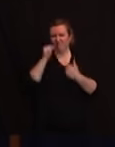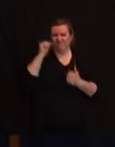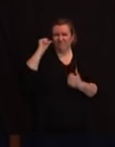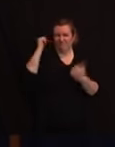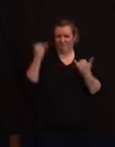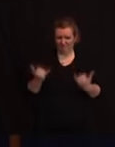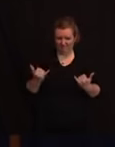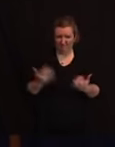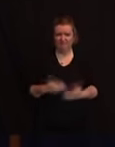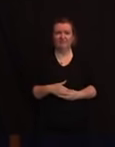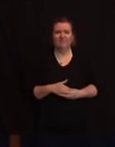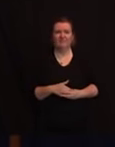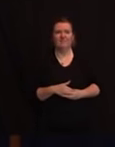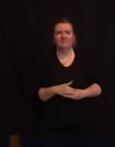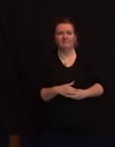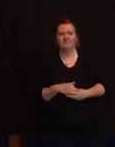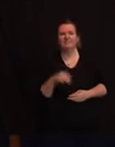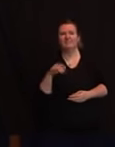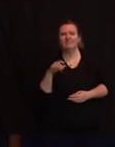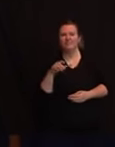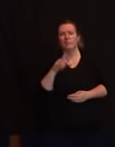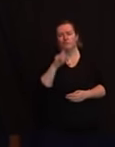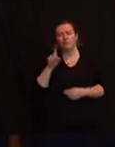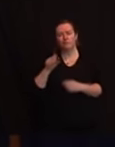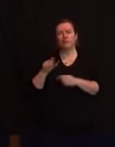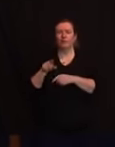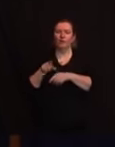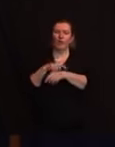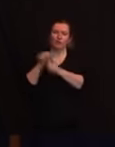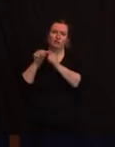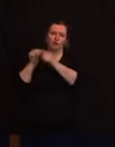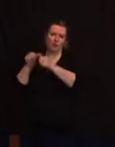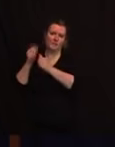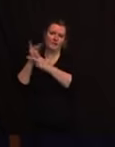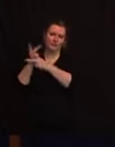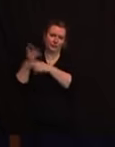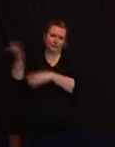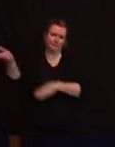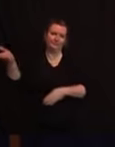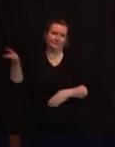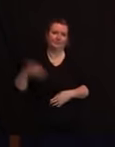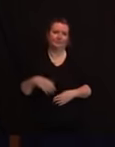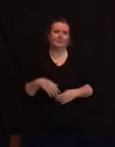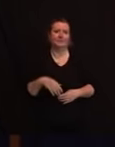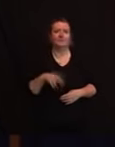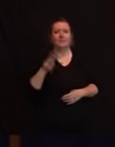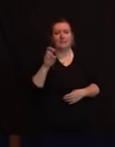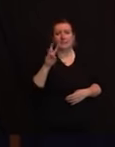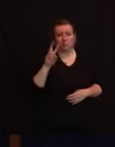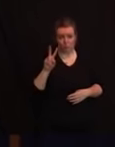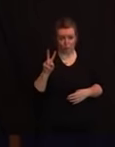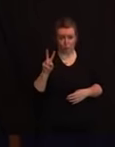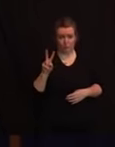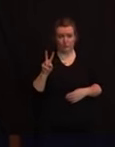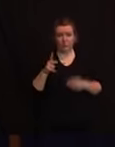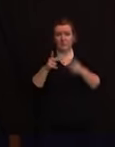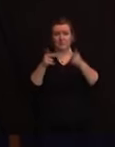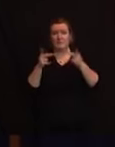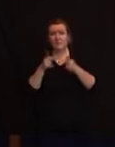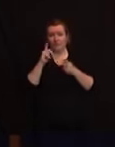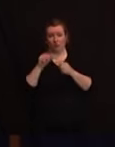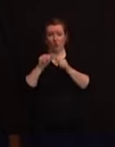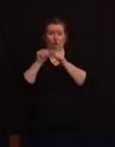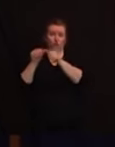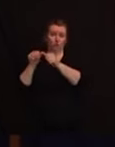care facilities. As I've stated before, there's 262 long-term care facilities in the state reporting at